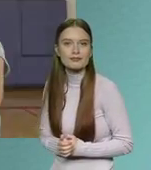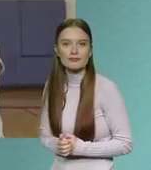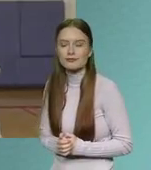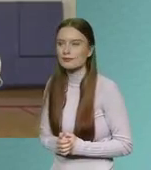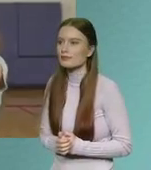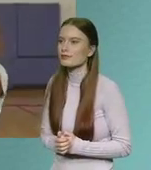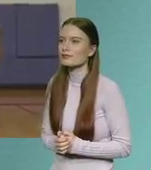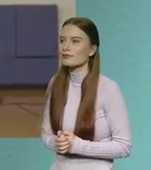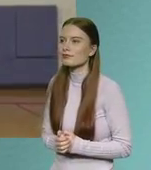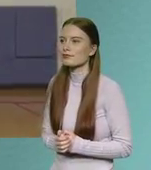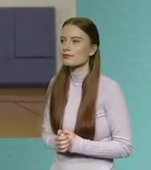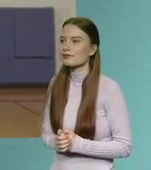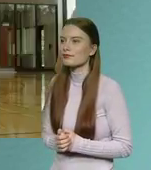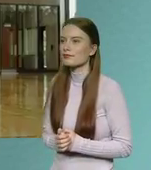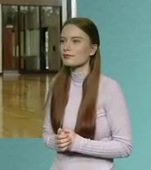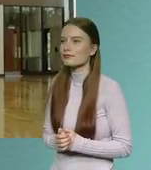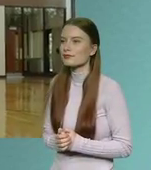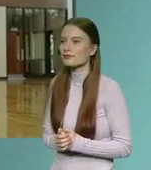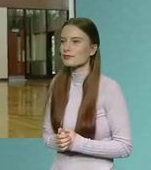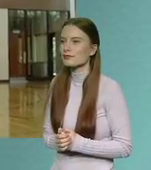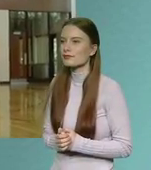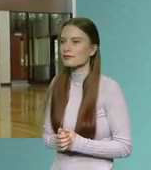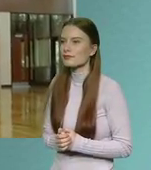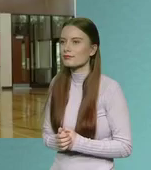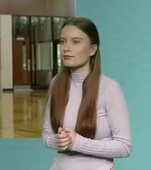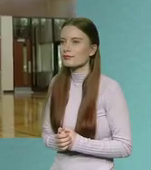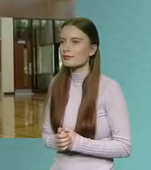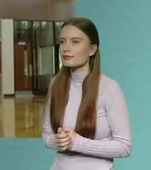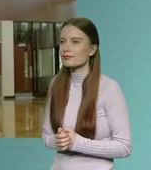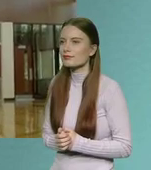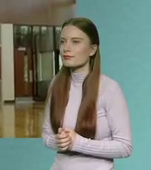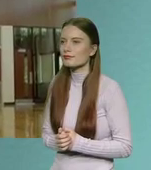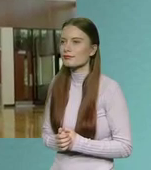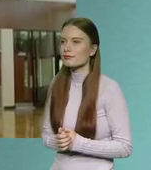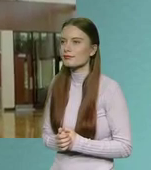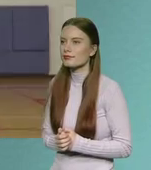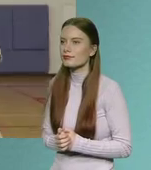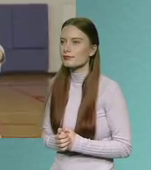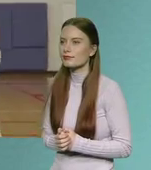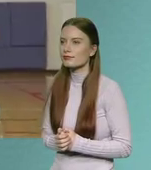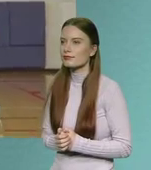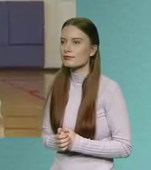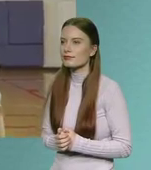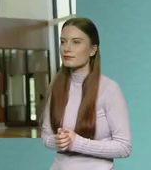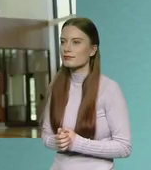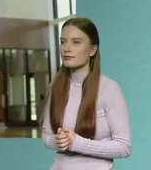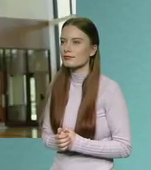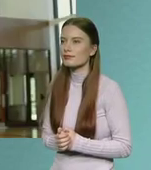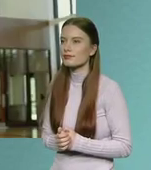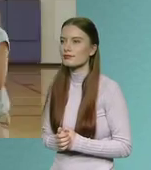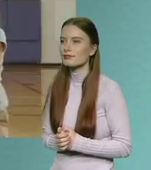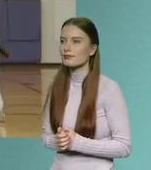Ervinden hurls a ball at Dana, and she bats it away with her ball. Sara throws her ball, and Riley deflects it.